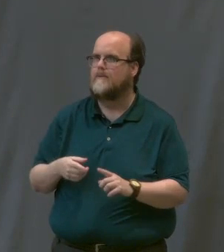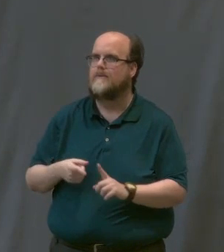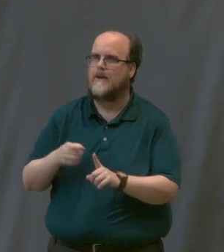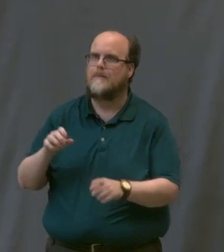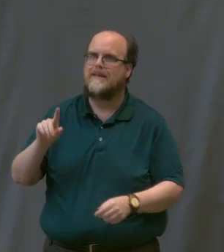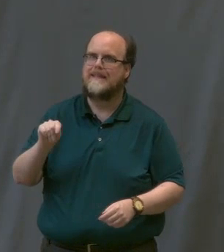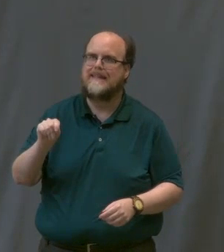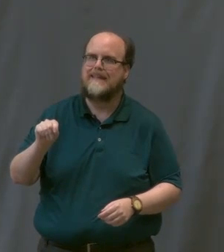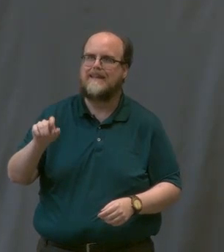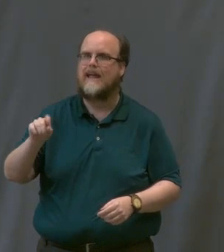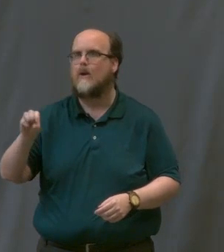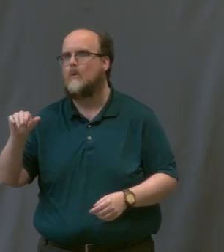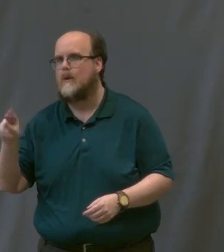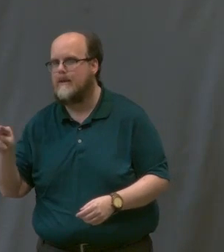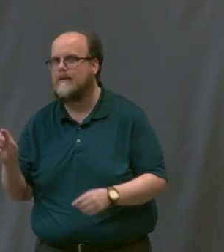to the Plains.